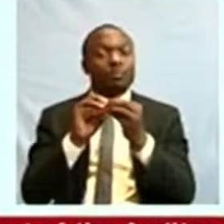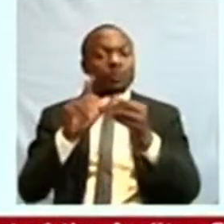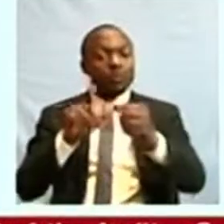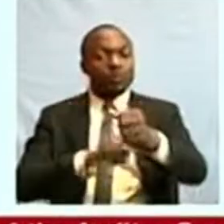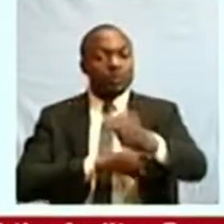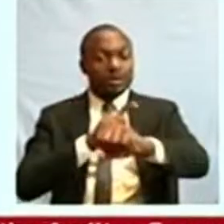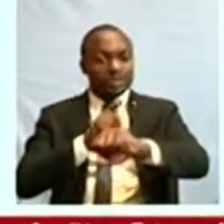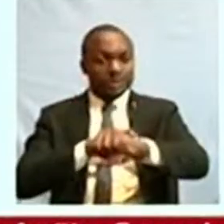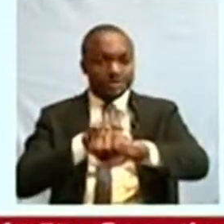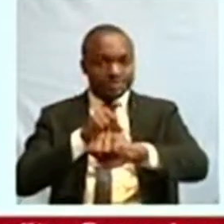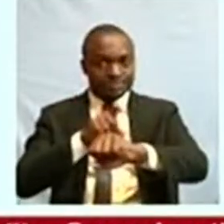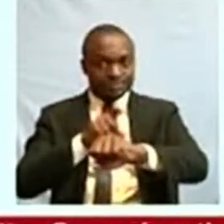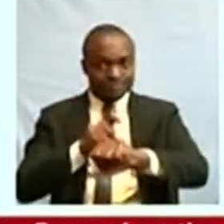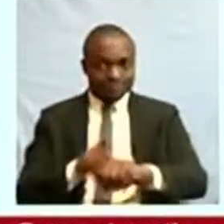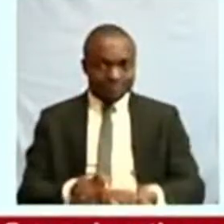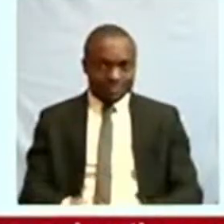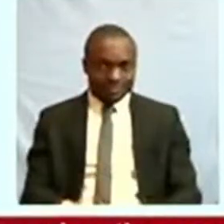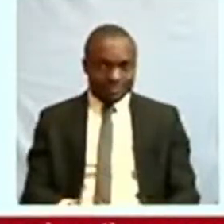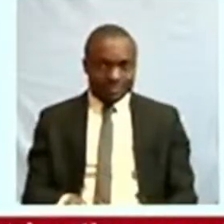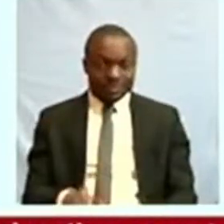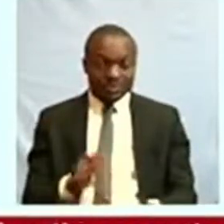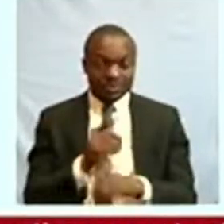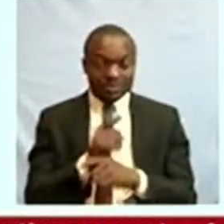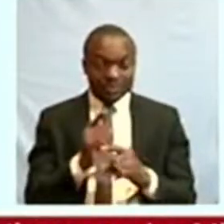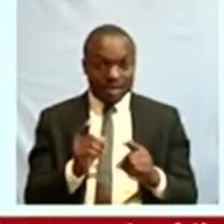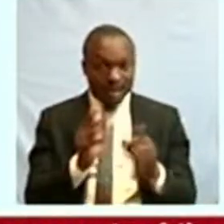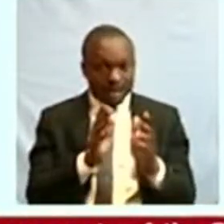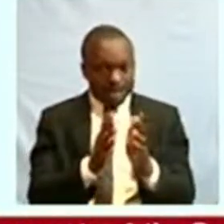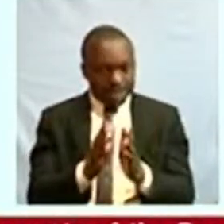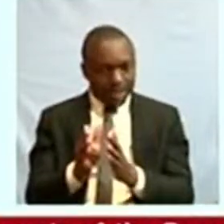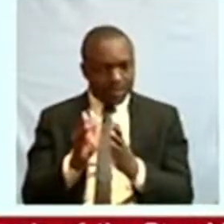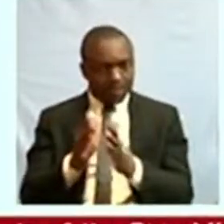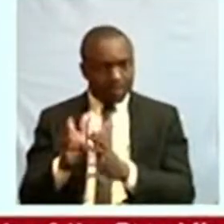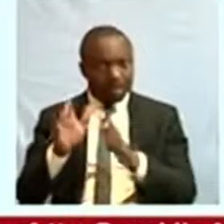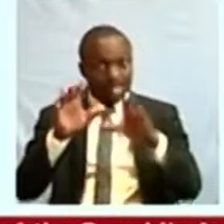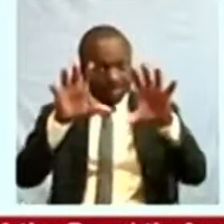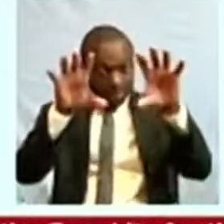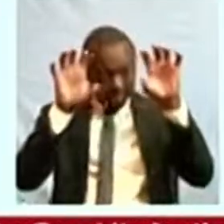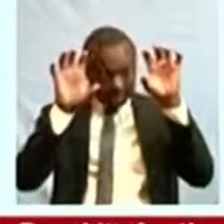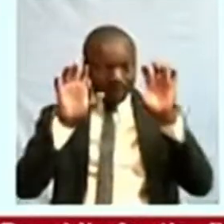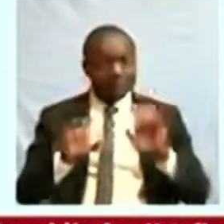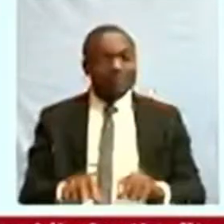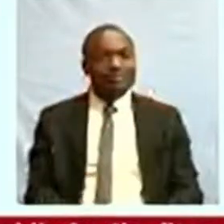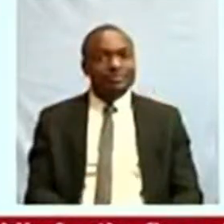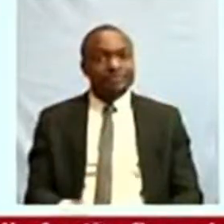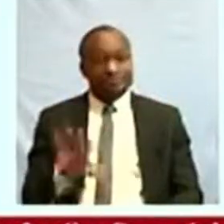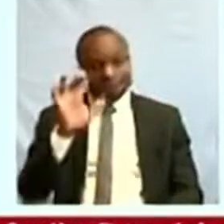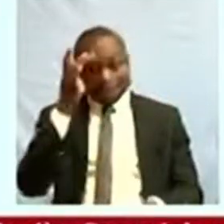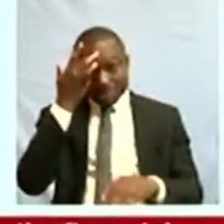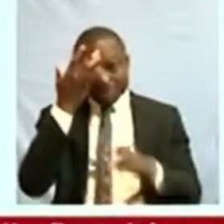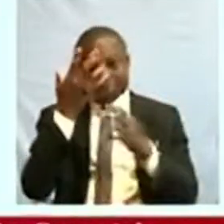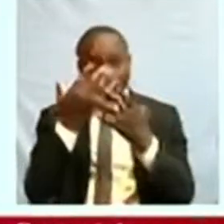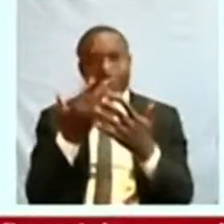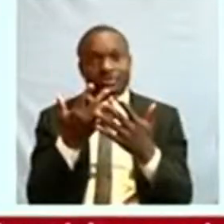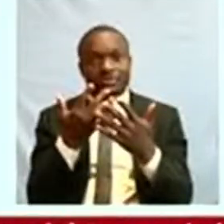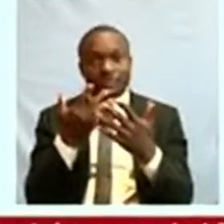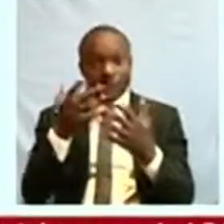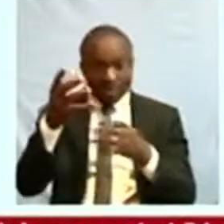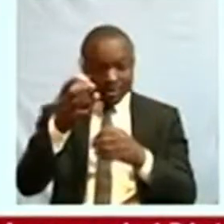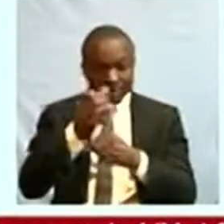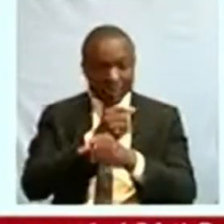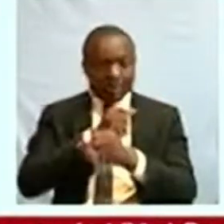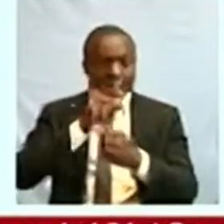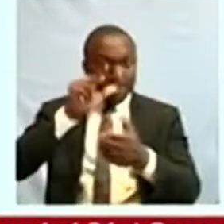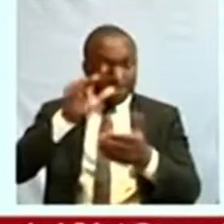in the middle of preparing a paper for cabinet, which we expect to hopefully get